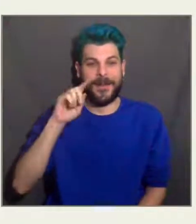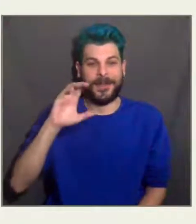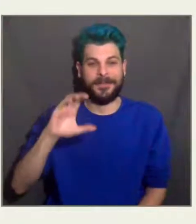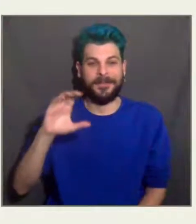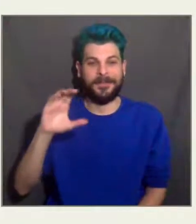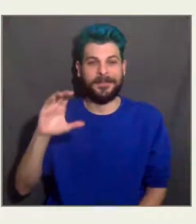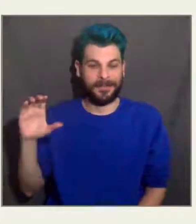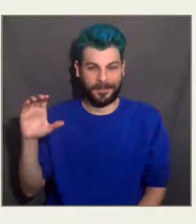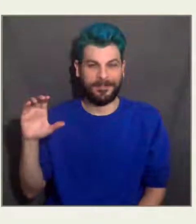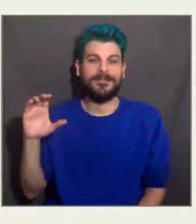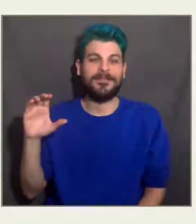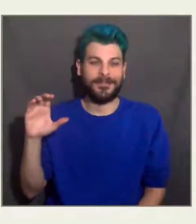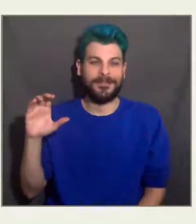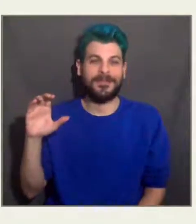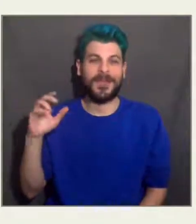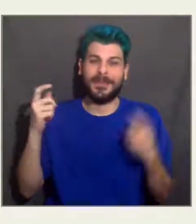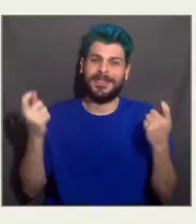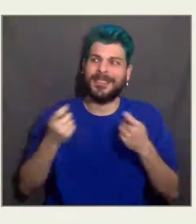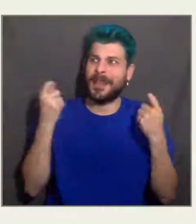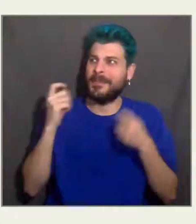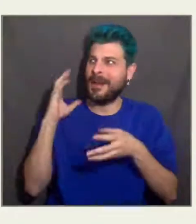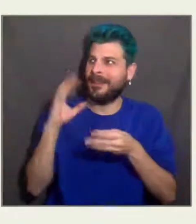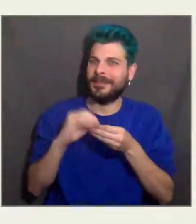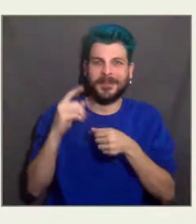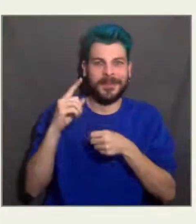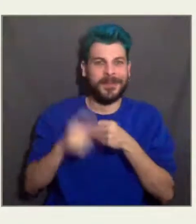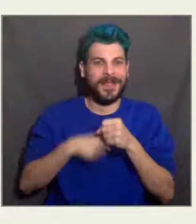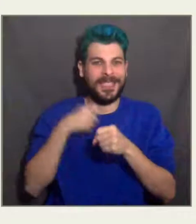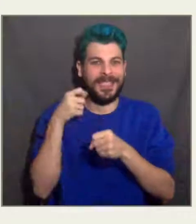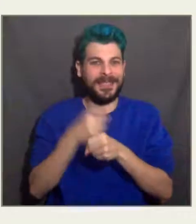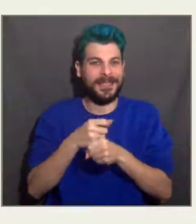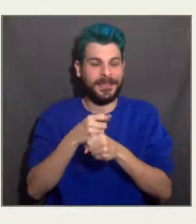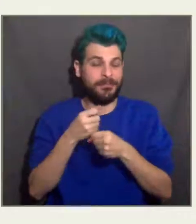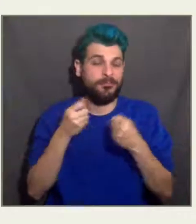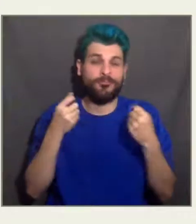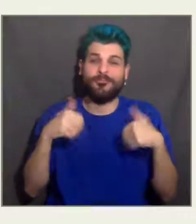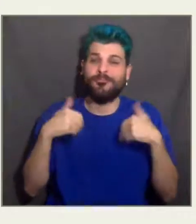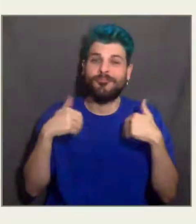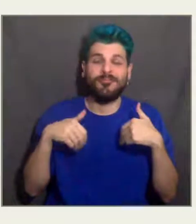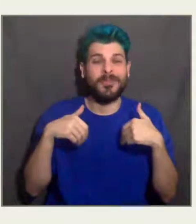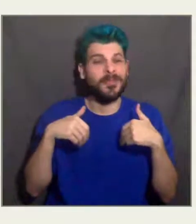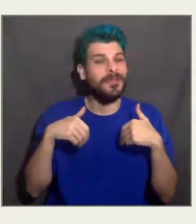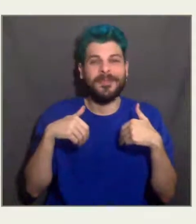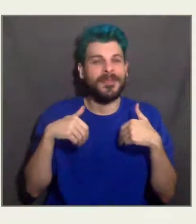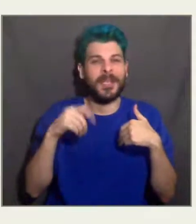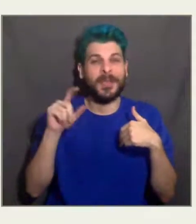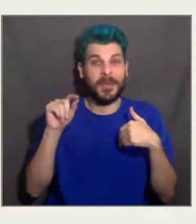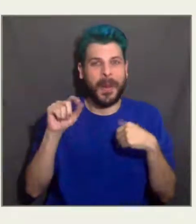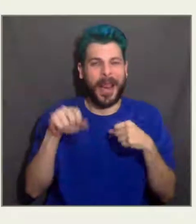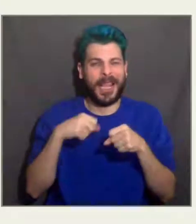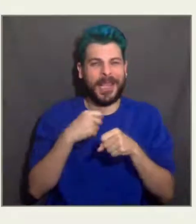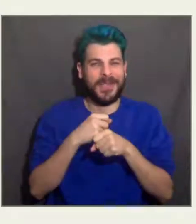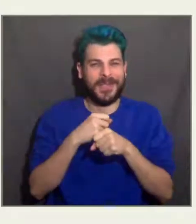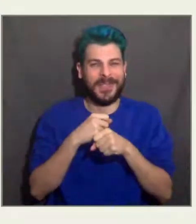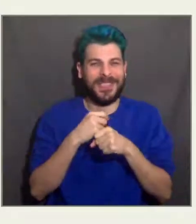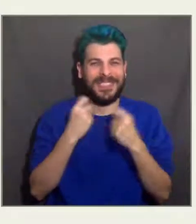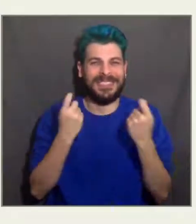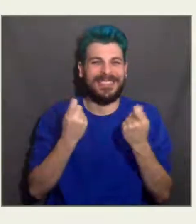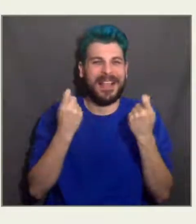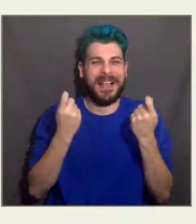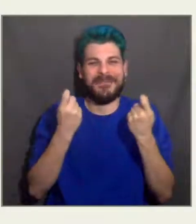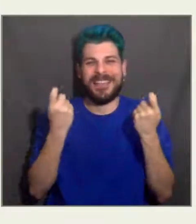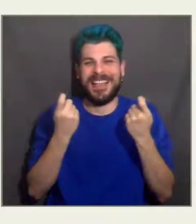We're celebrating a year-long celebration of our over 20 years working in the region, much of that time